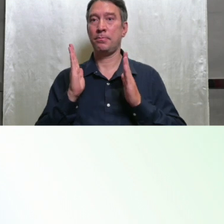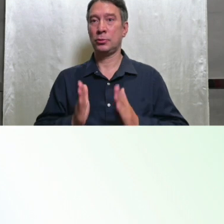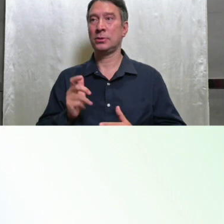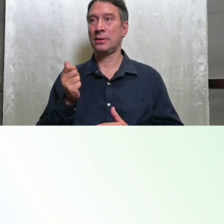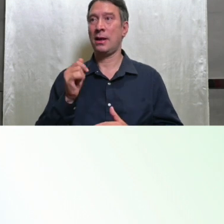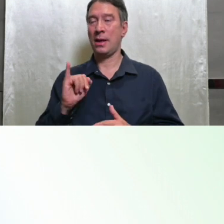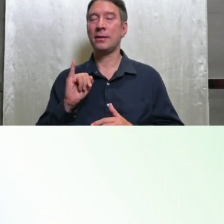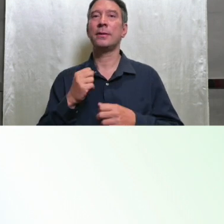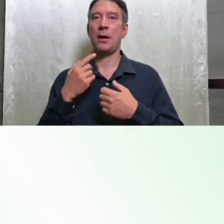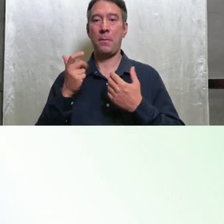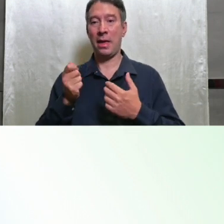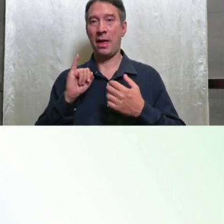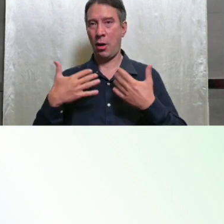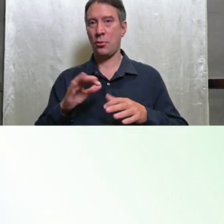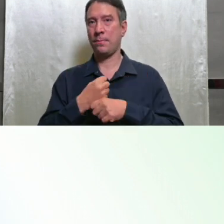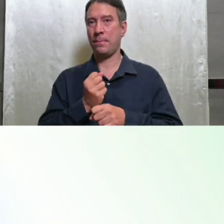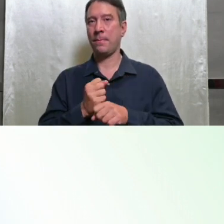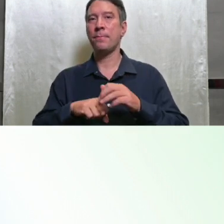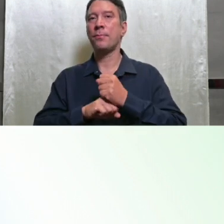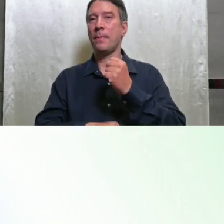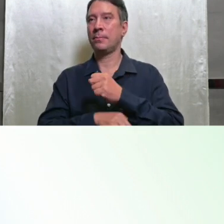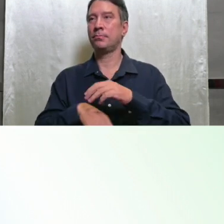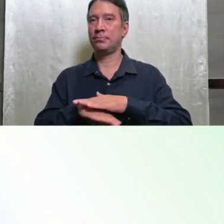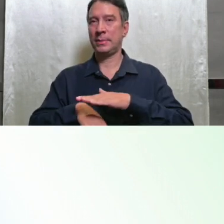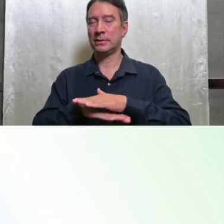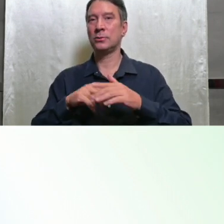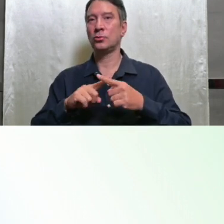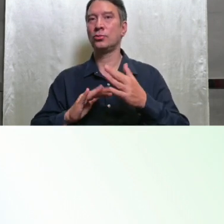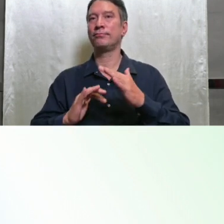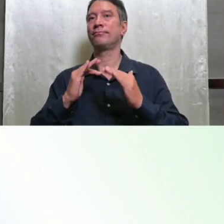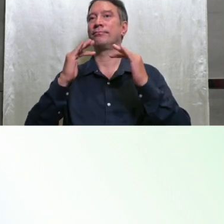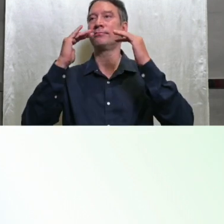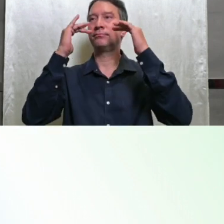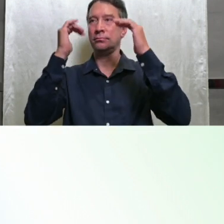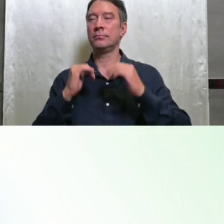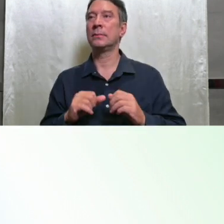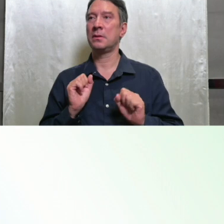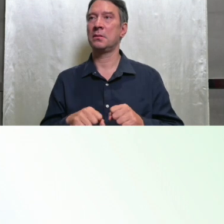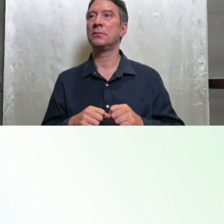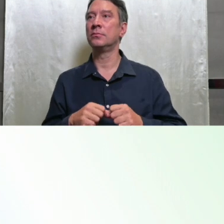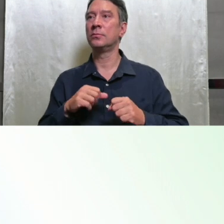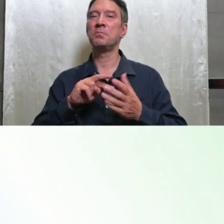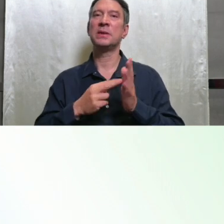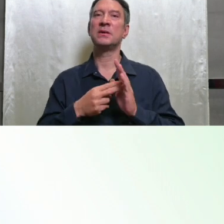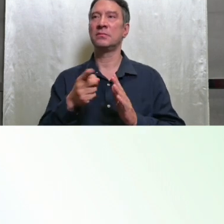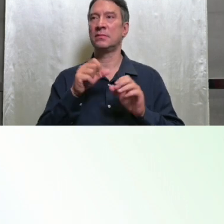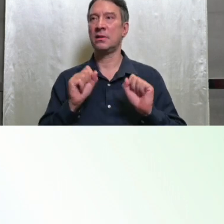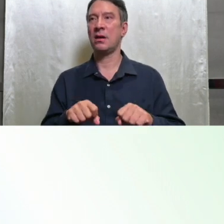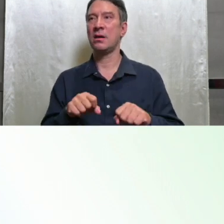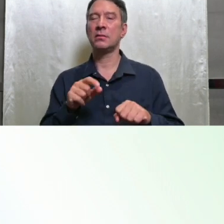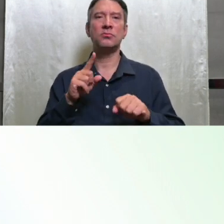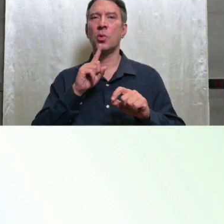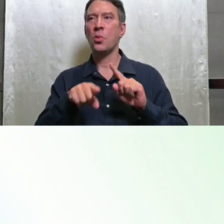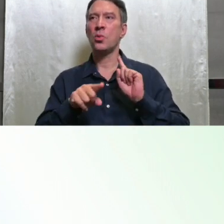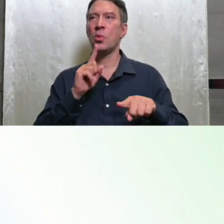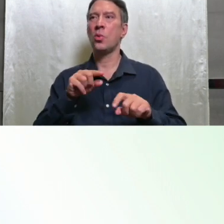If you're a teacher and you're being asked to use these Gen AI tools, it would be